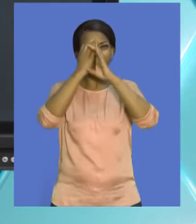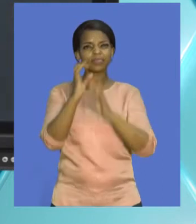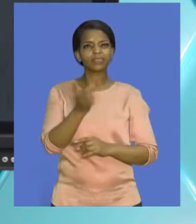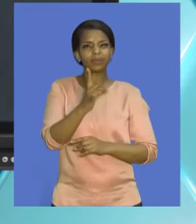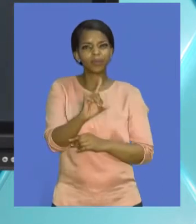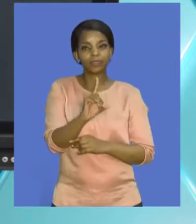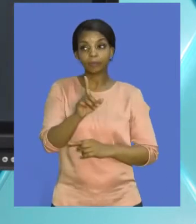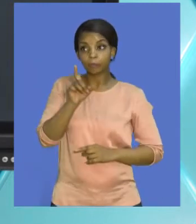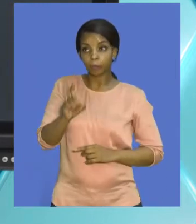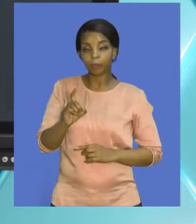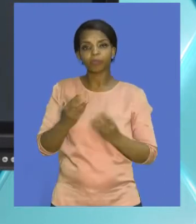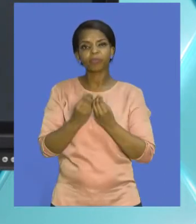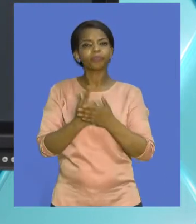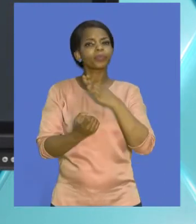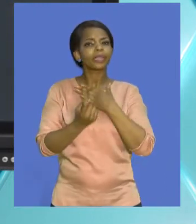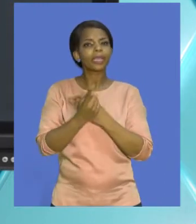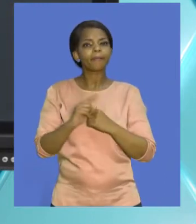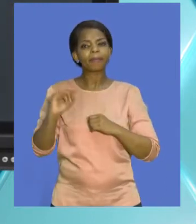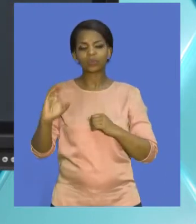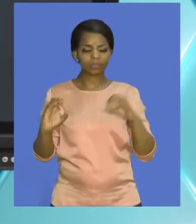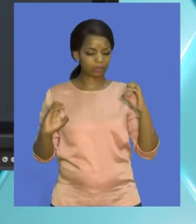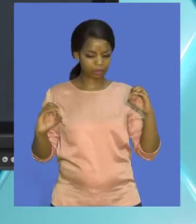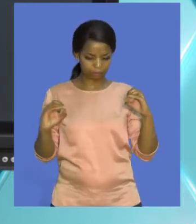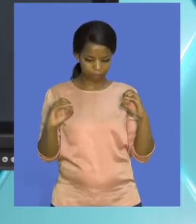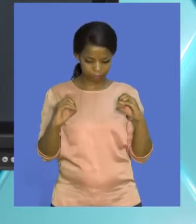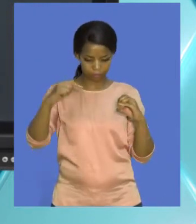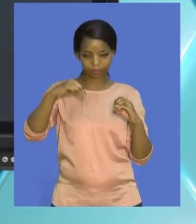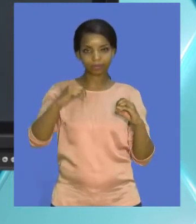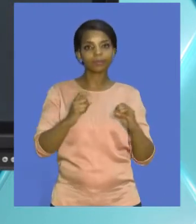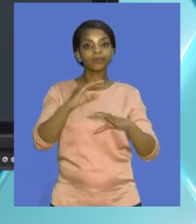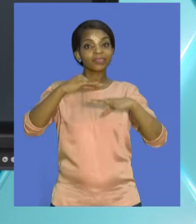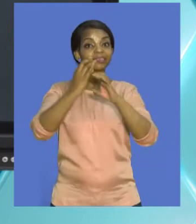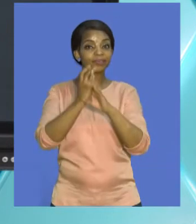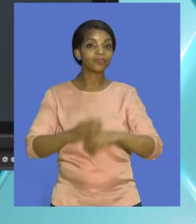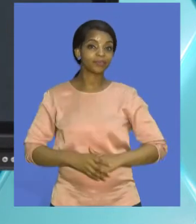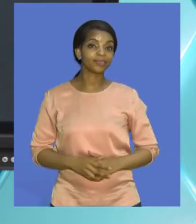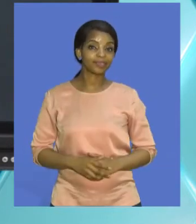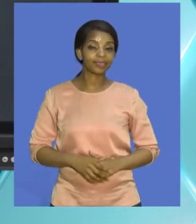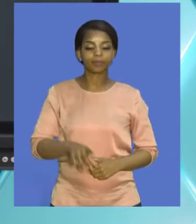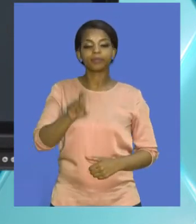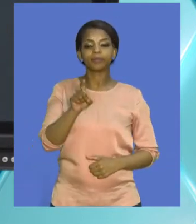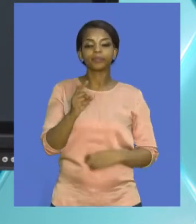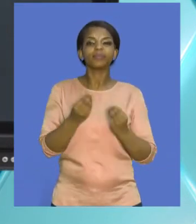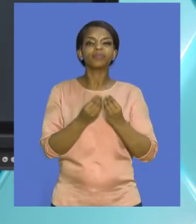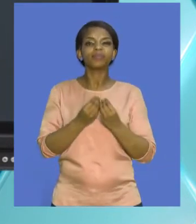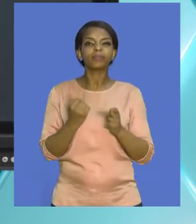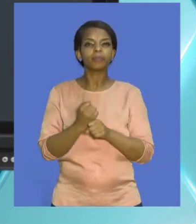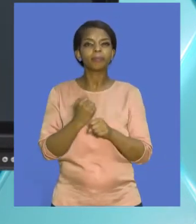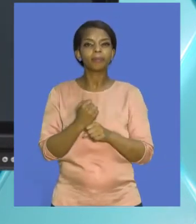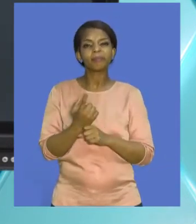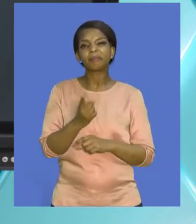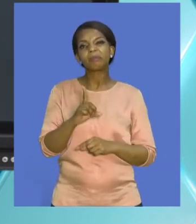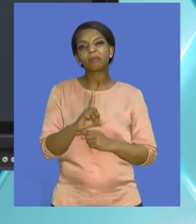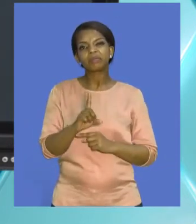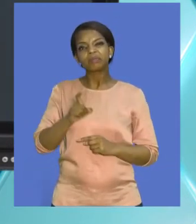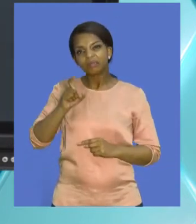session is to actually look at the factors that actually affect the magnitude of the electrostatic force between any 2-point